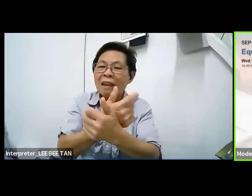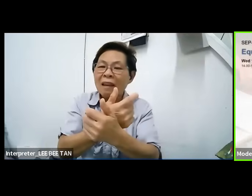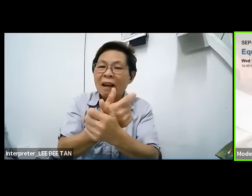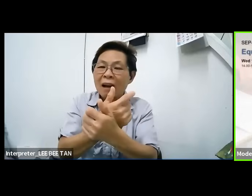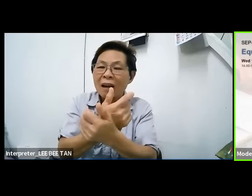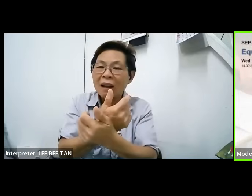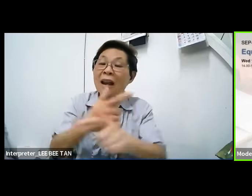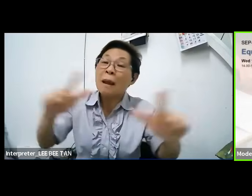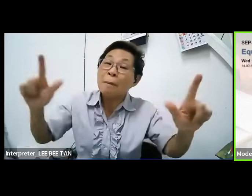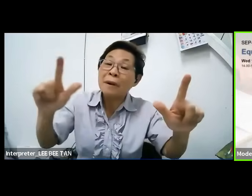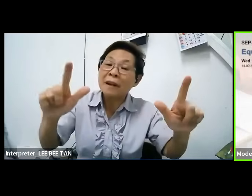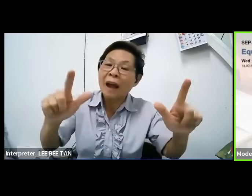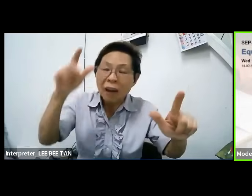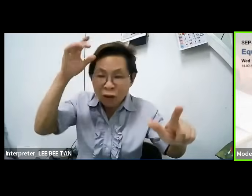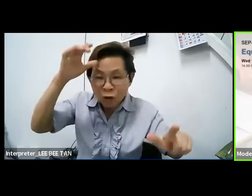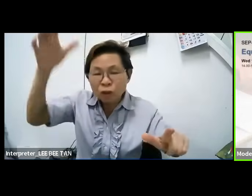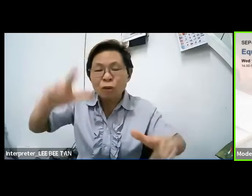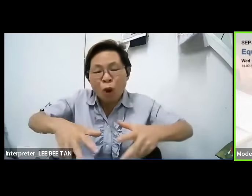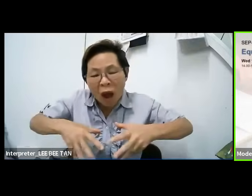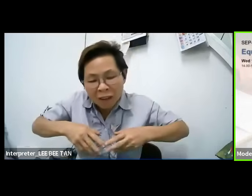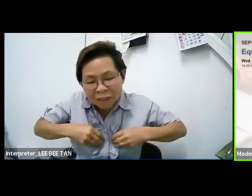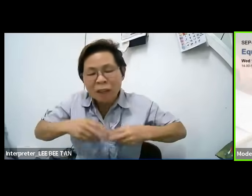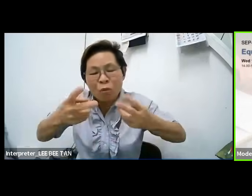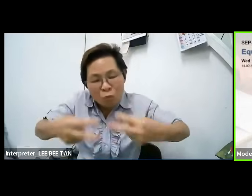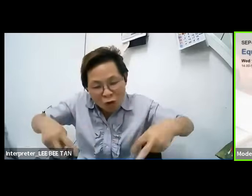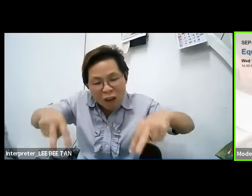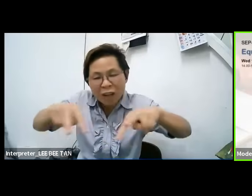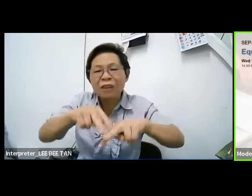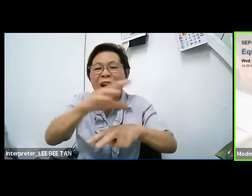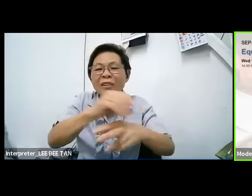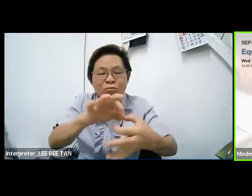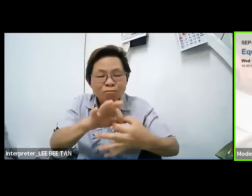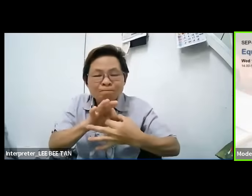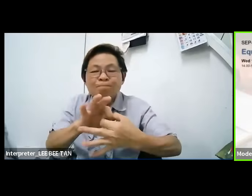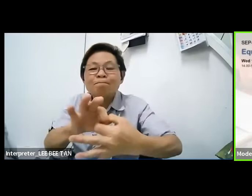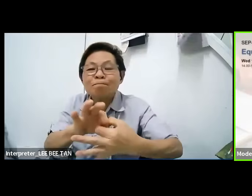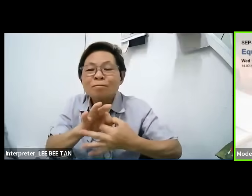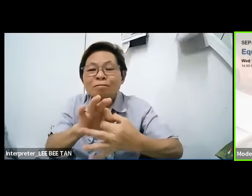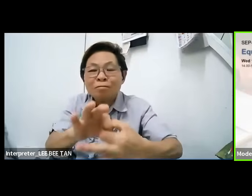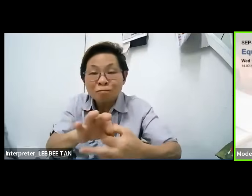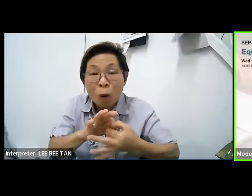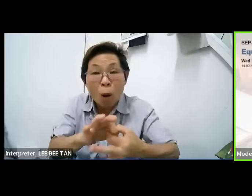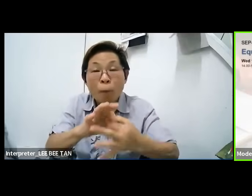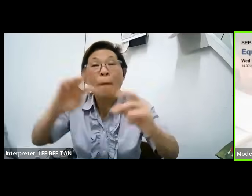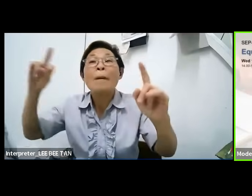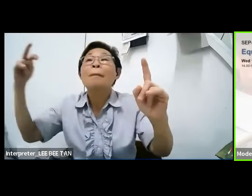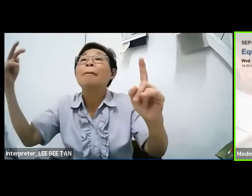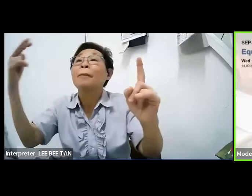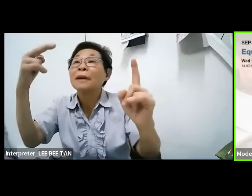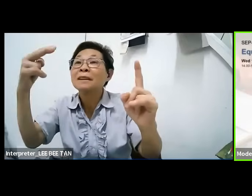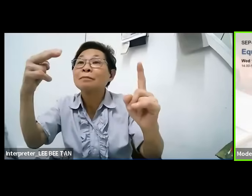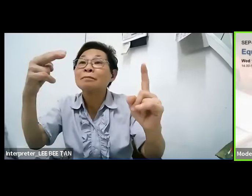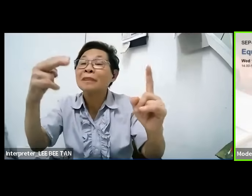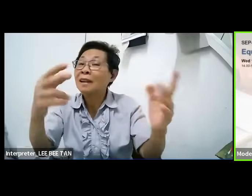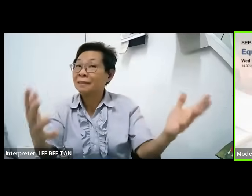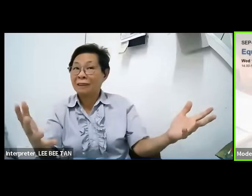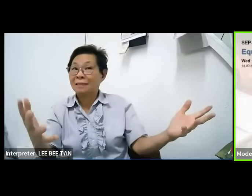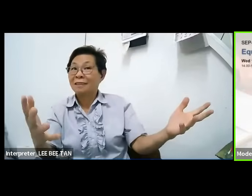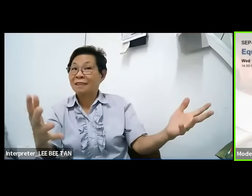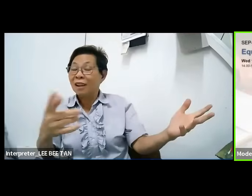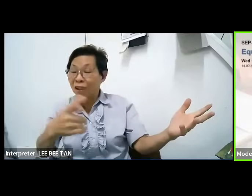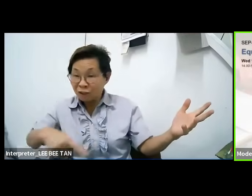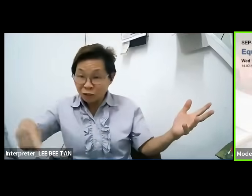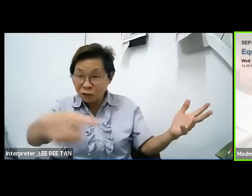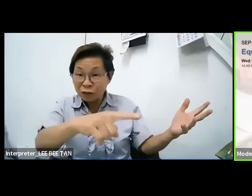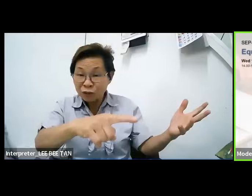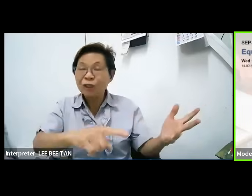to embrace, value, and incorporate diverse perspectives. That said, with all of the